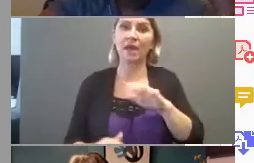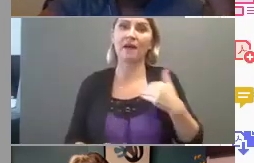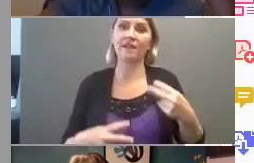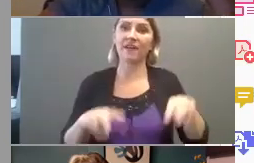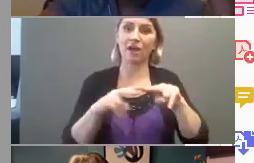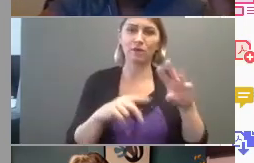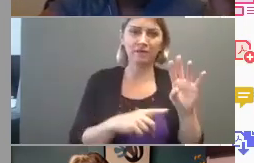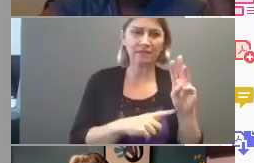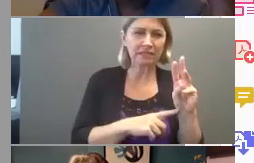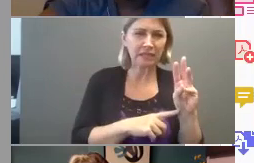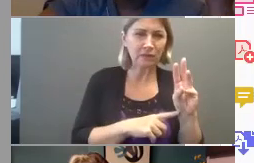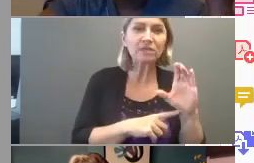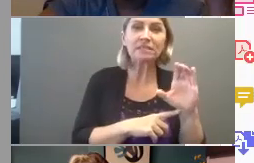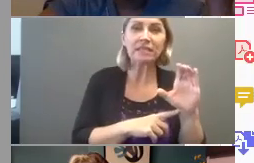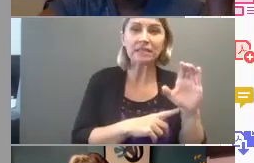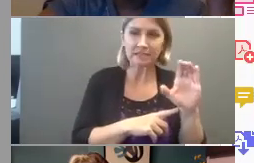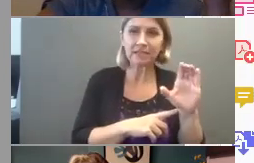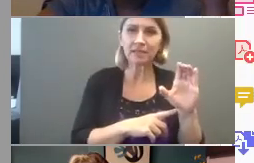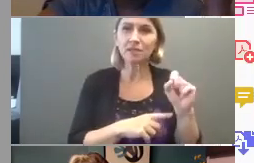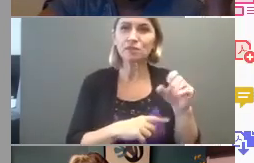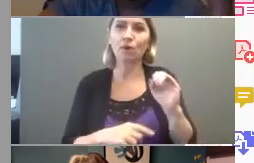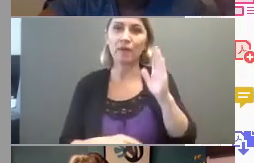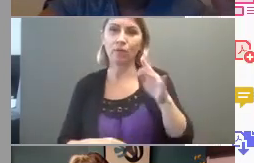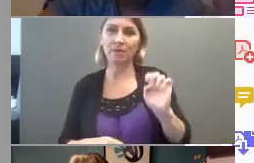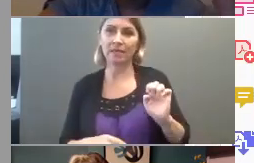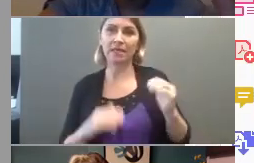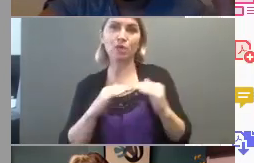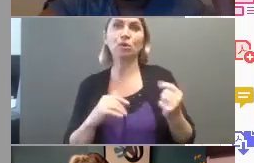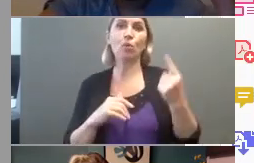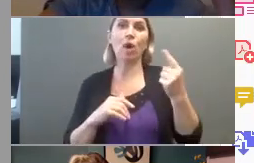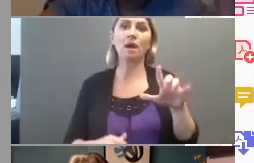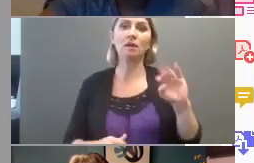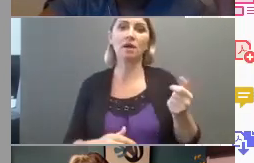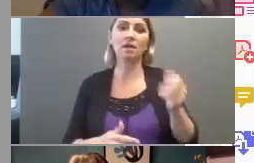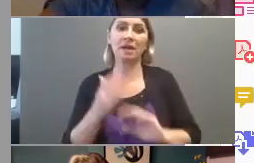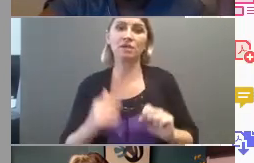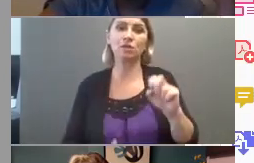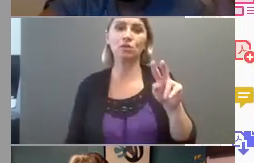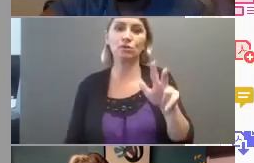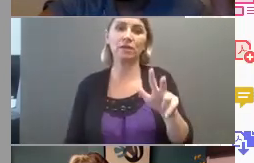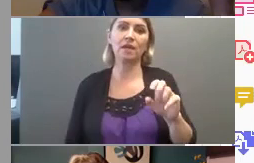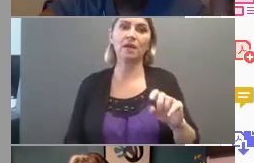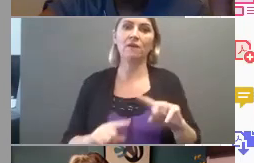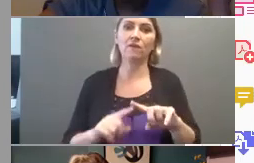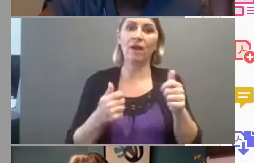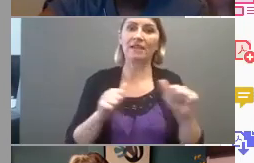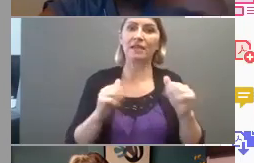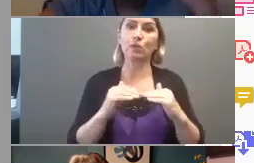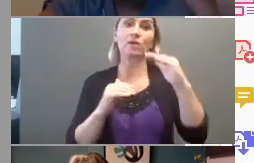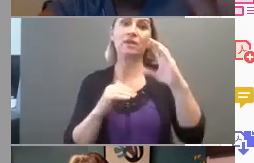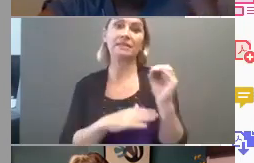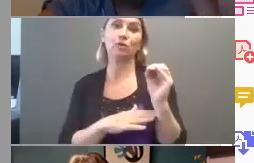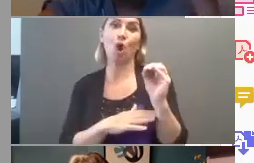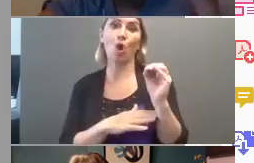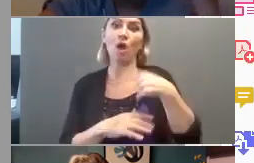C. The value of C is going to be equal to 1 by log 3 minus 2, 3. For any n greater than 0, we